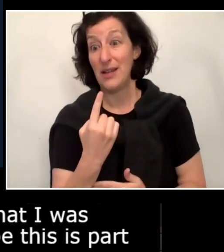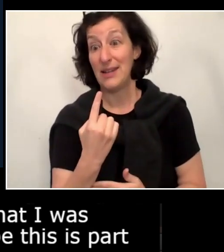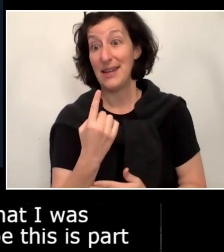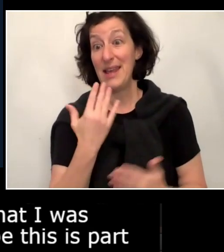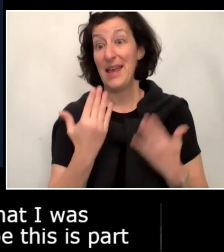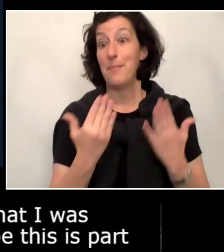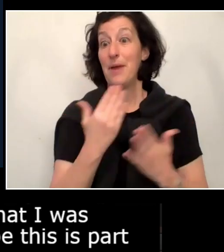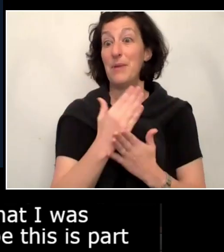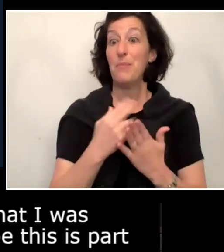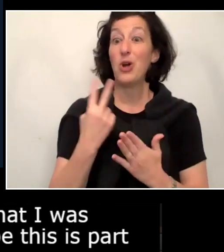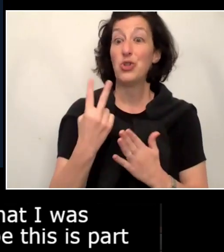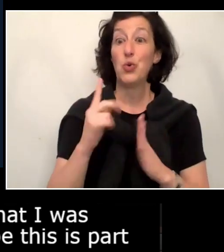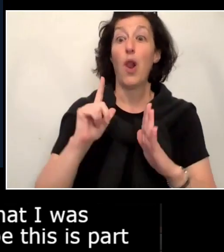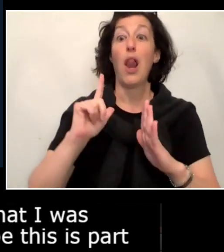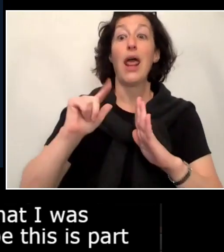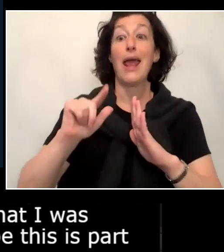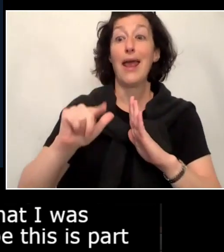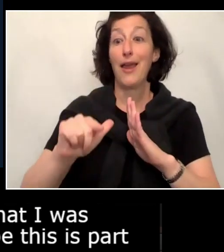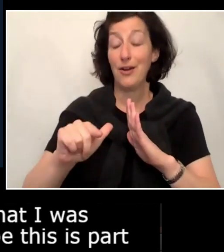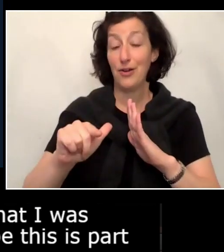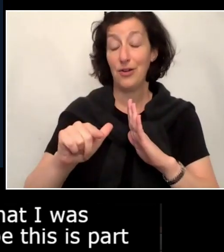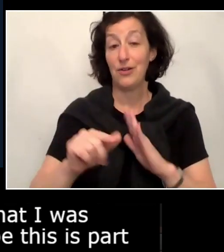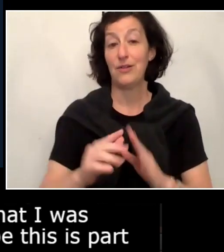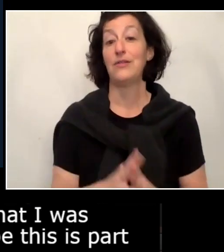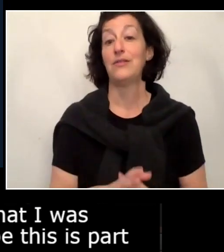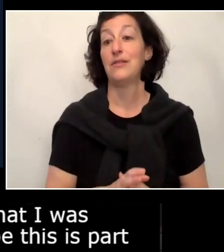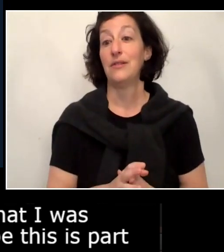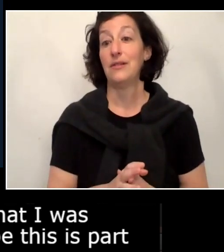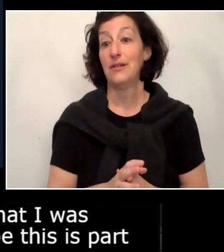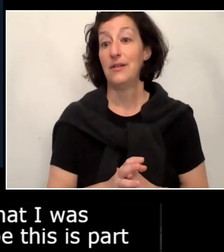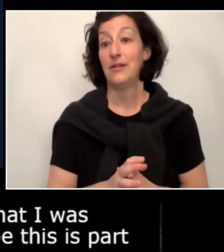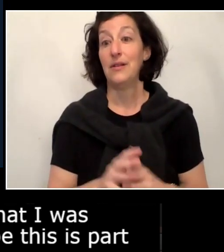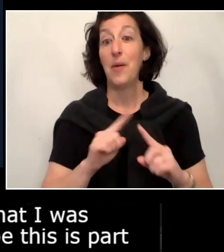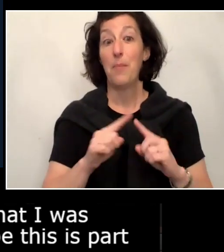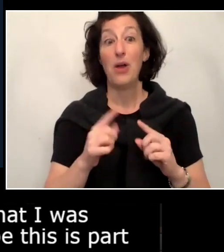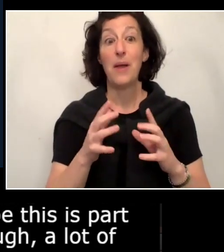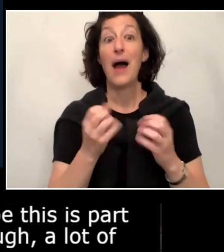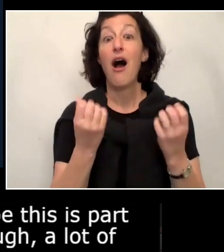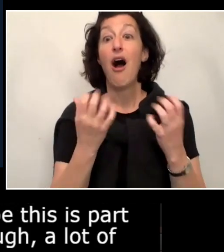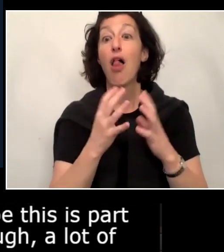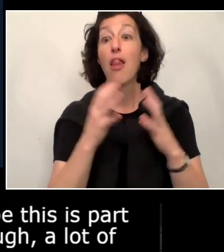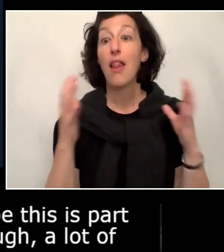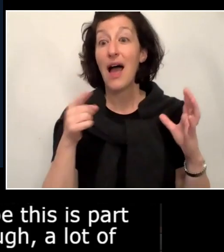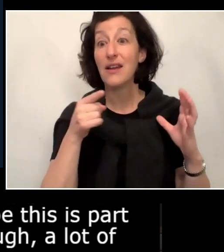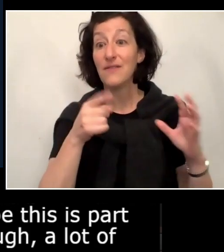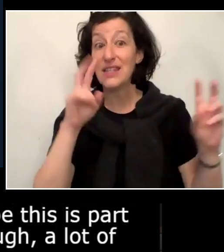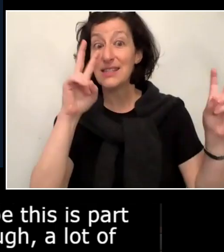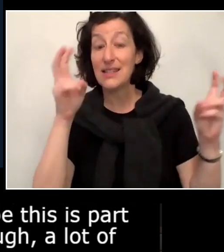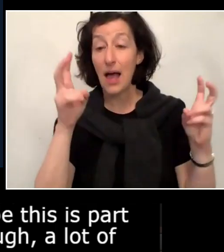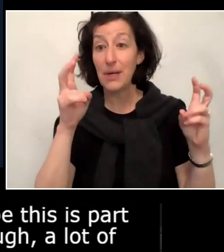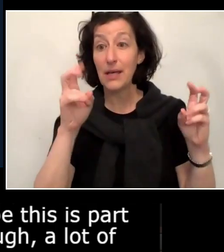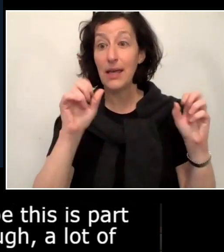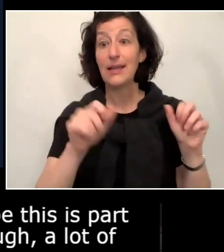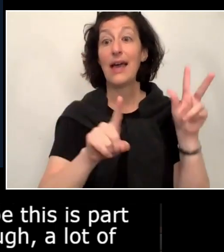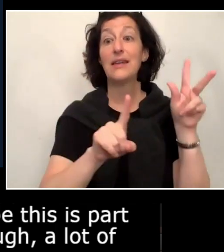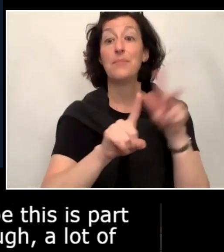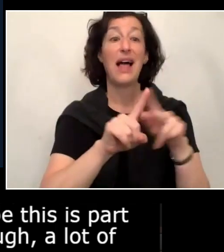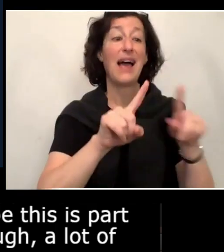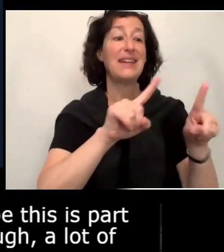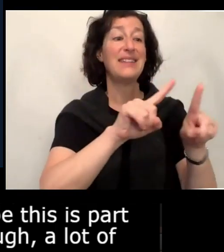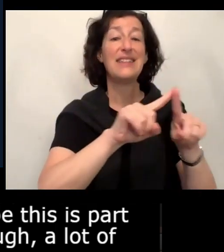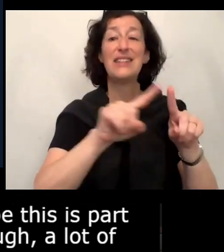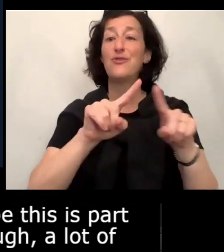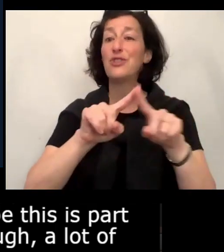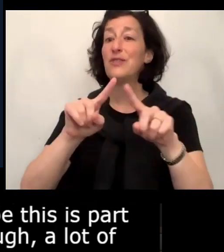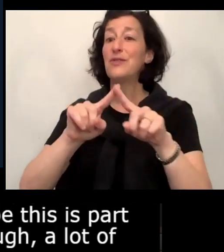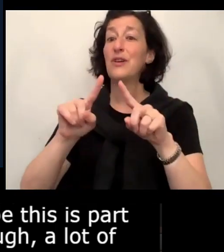later date. Although a lot of this is applicable across different platforms and different